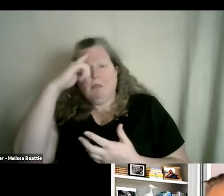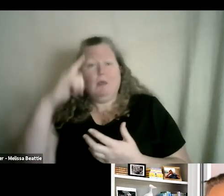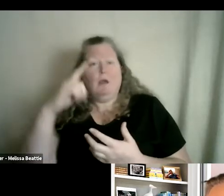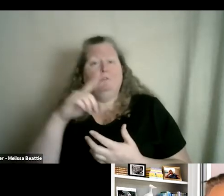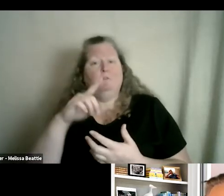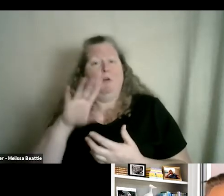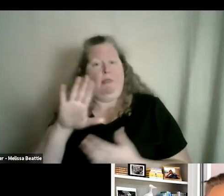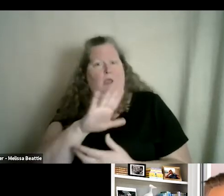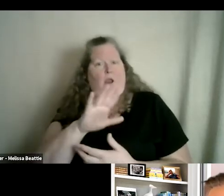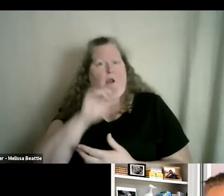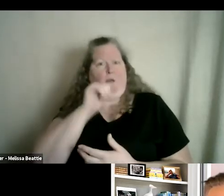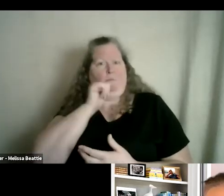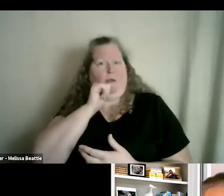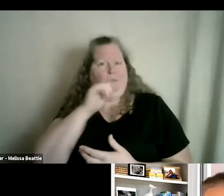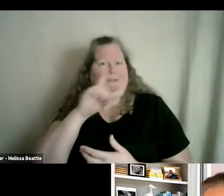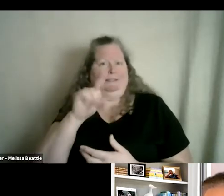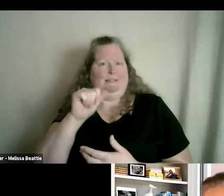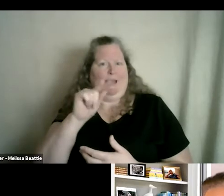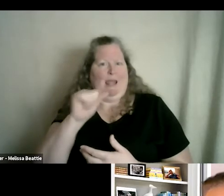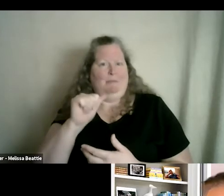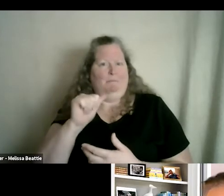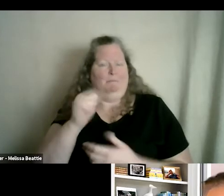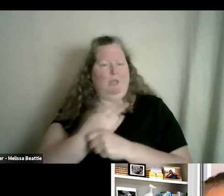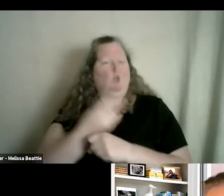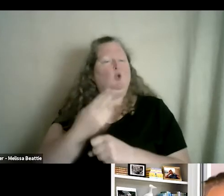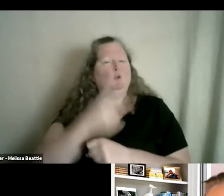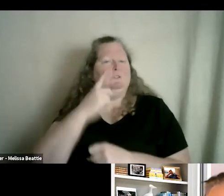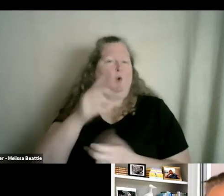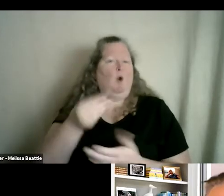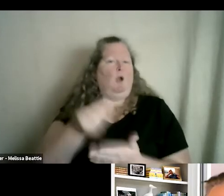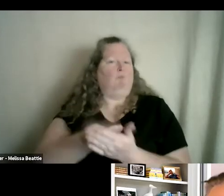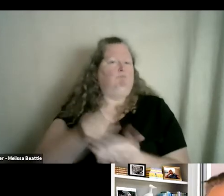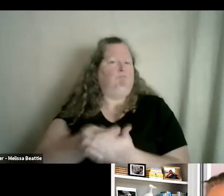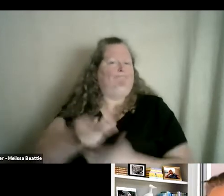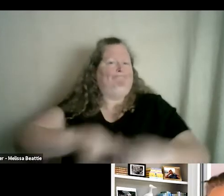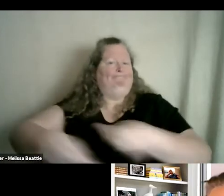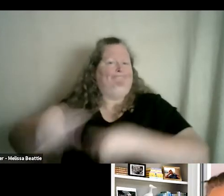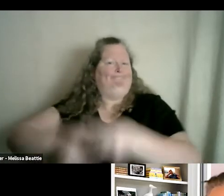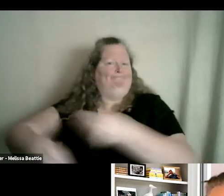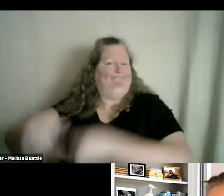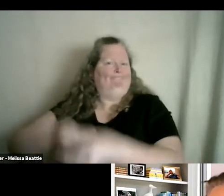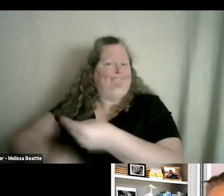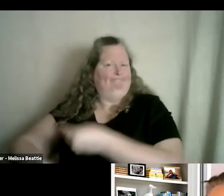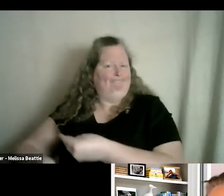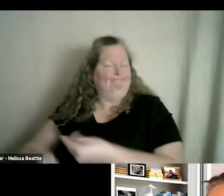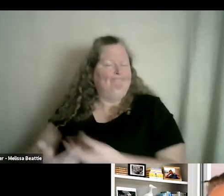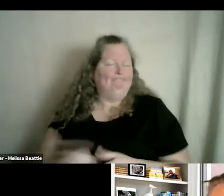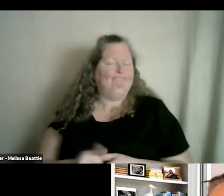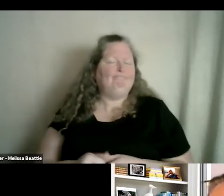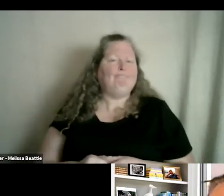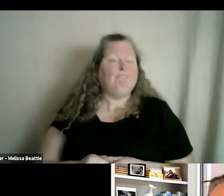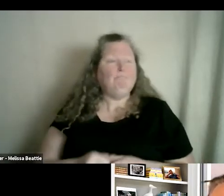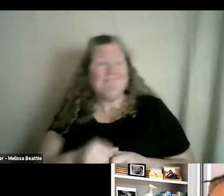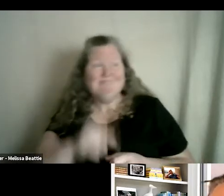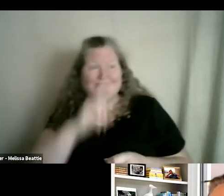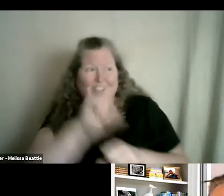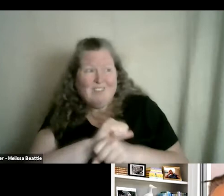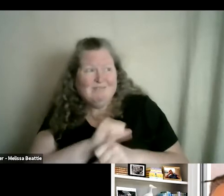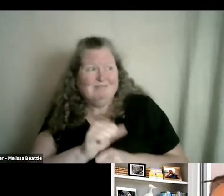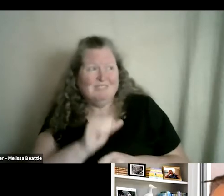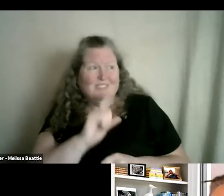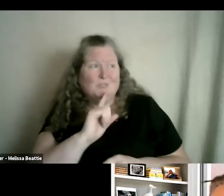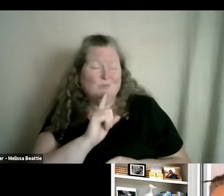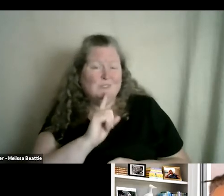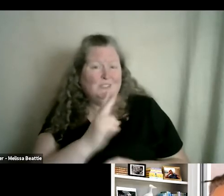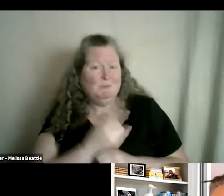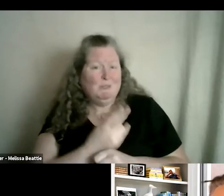Right, because it certainly is being used, willingly or unwillingly, it is being used, and there is some